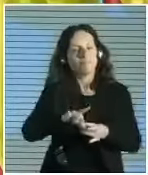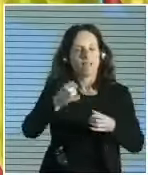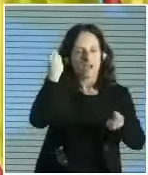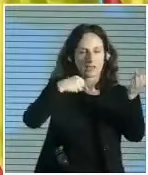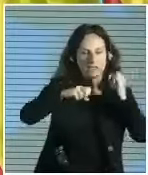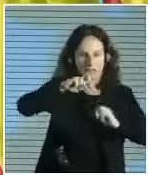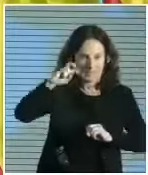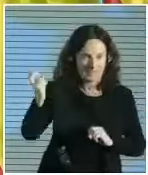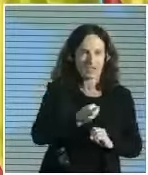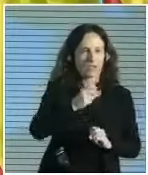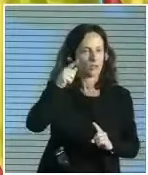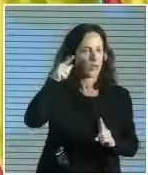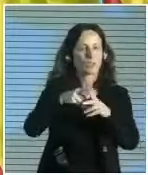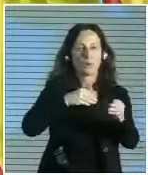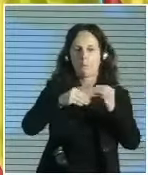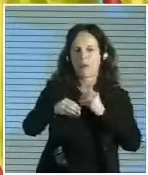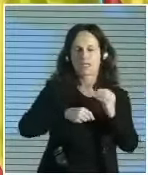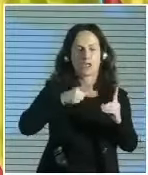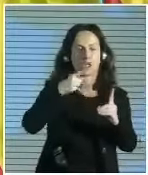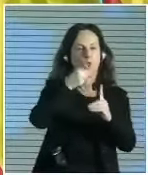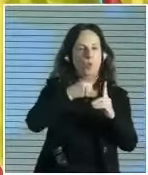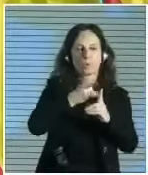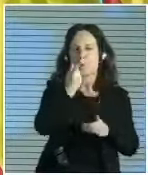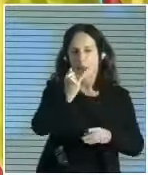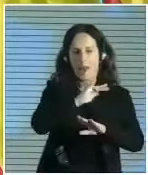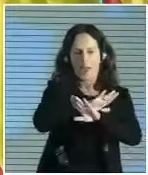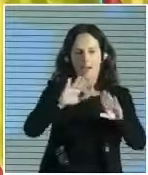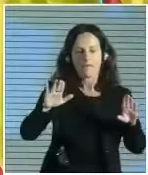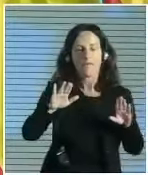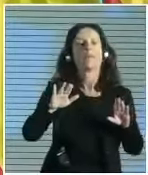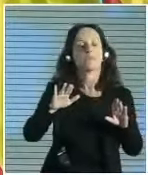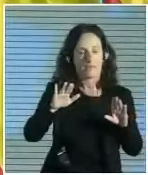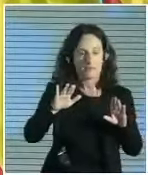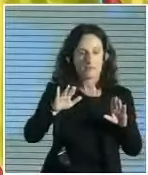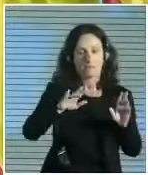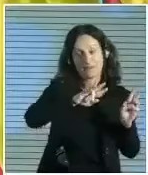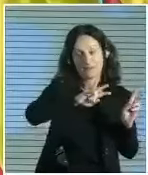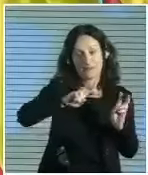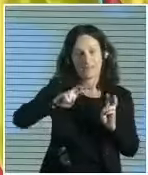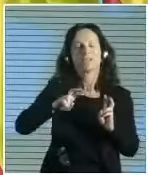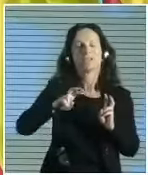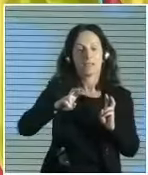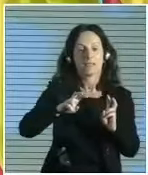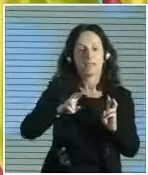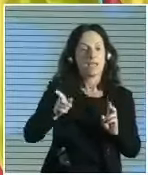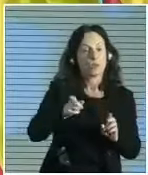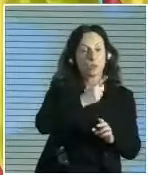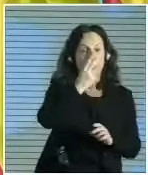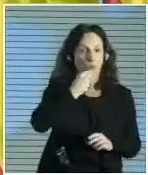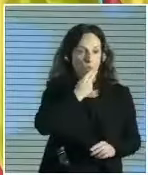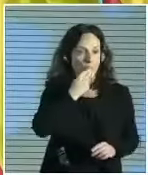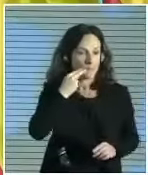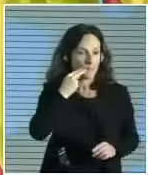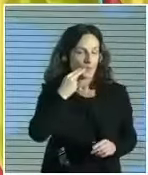collaborating with suppliers and waste managers, which basically are the commitments that the initiative is asking from signatories, the Global Tourism Plastics